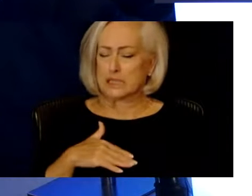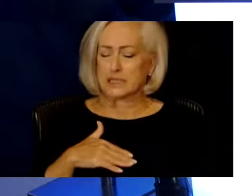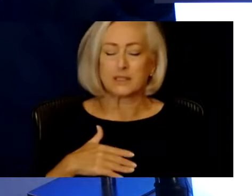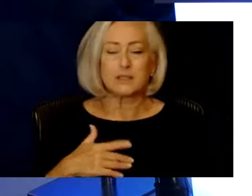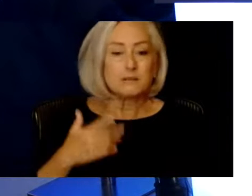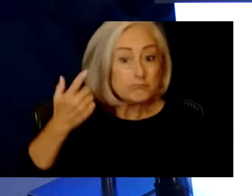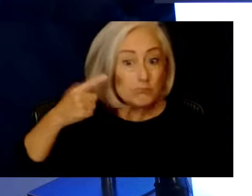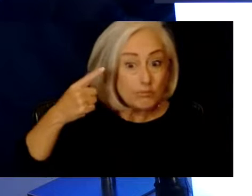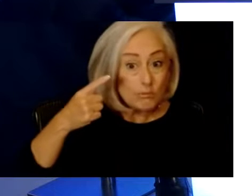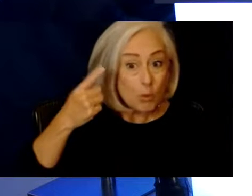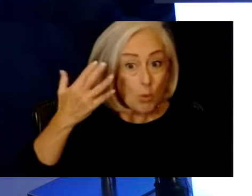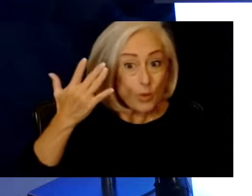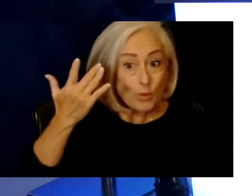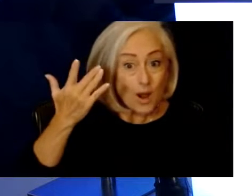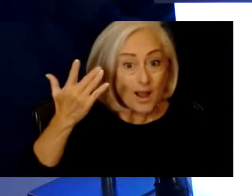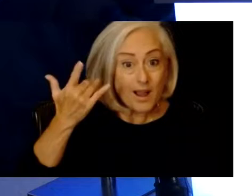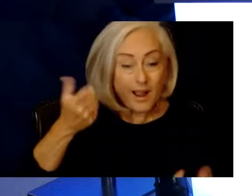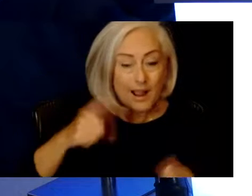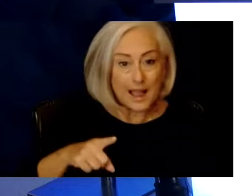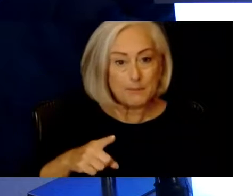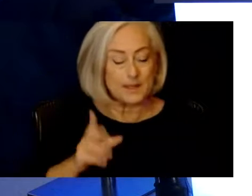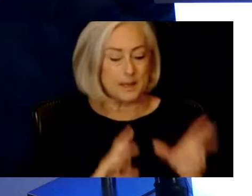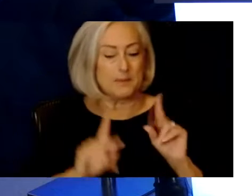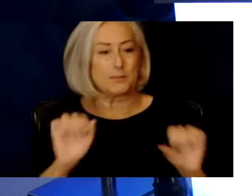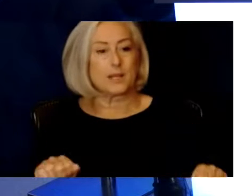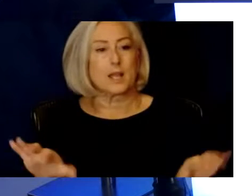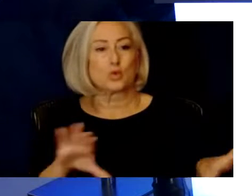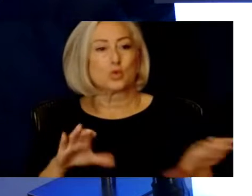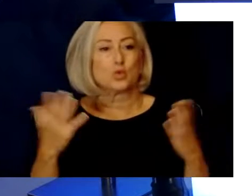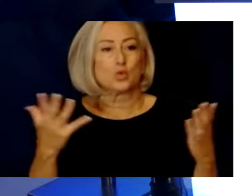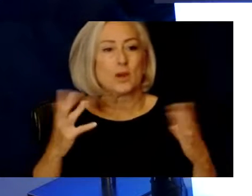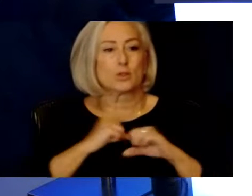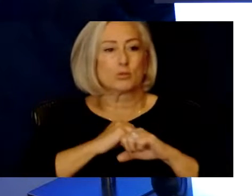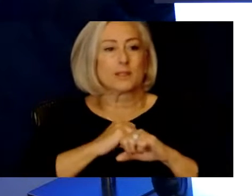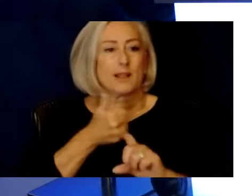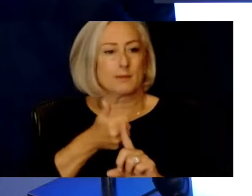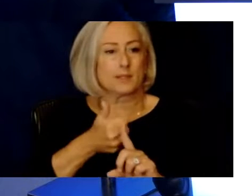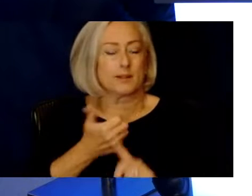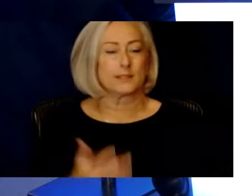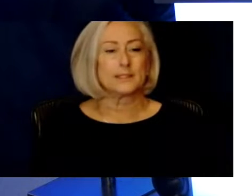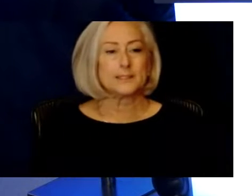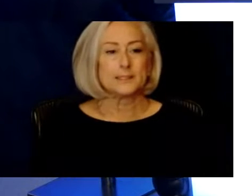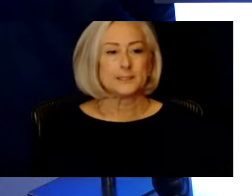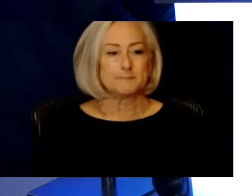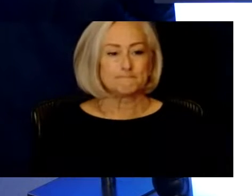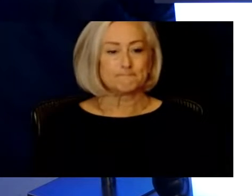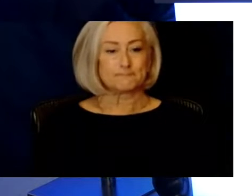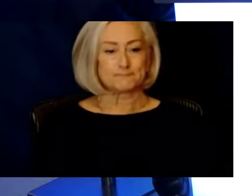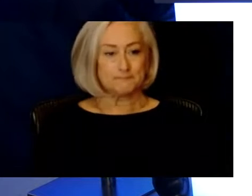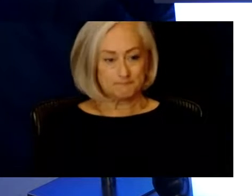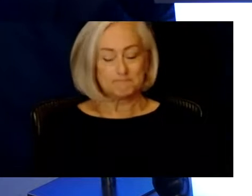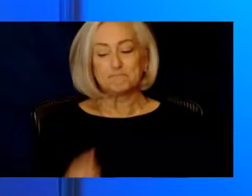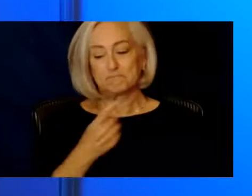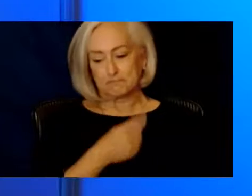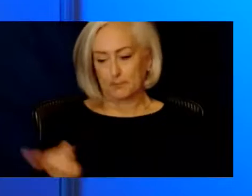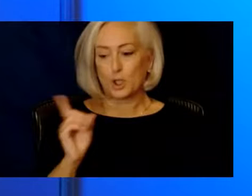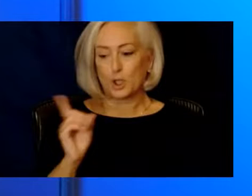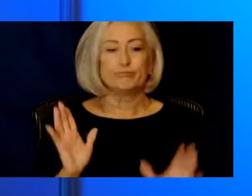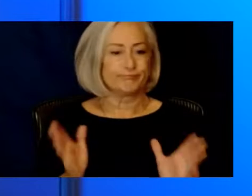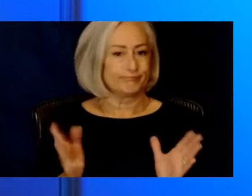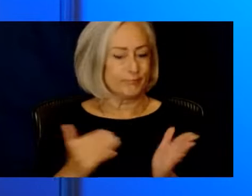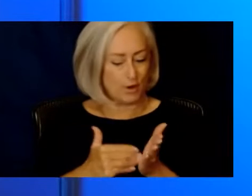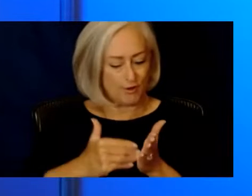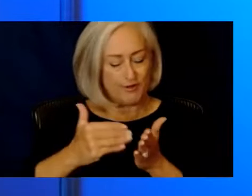What people could do to protect themselves? Patrick, I'm going to start with you. Well, I think you all talk about this regularly, and it's the same things that